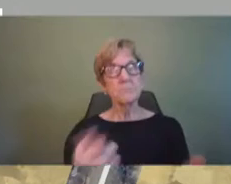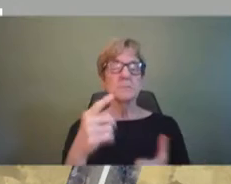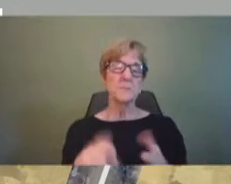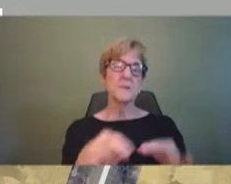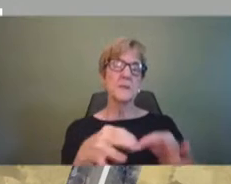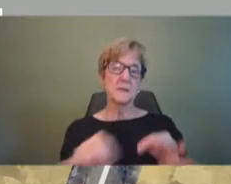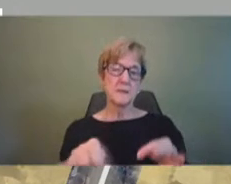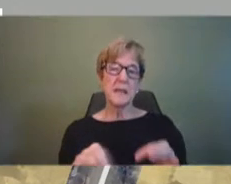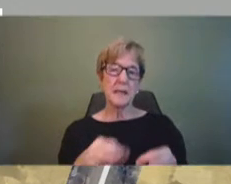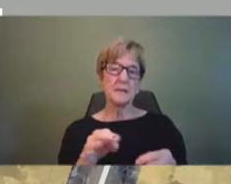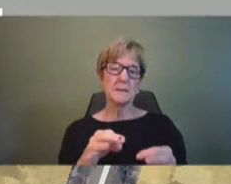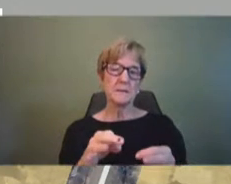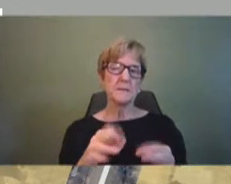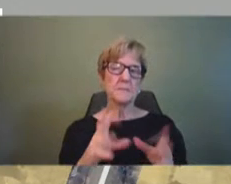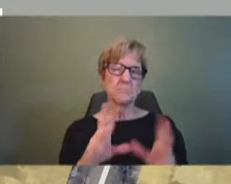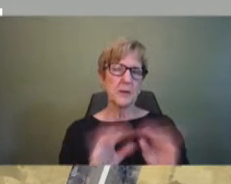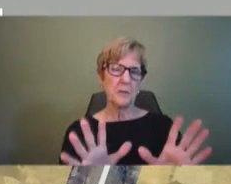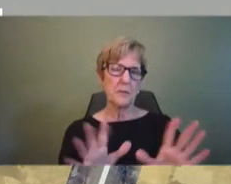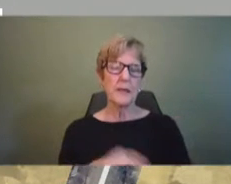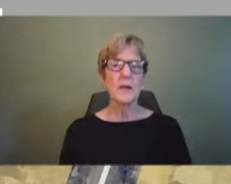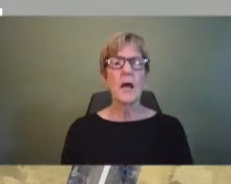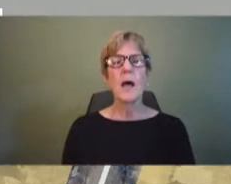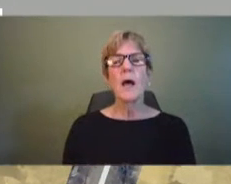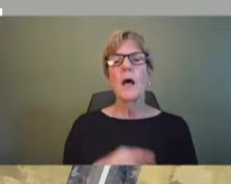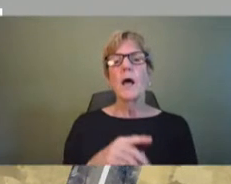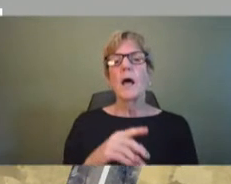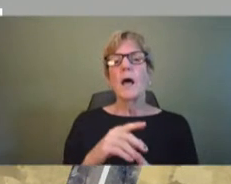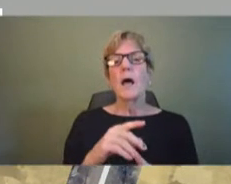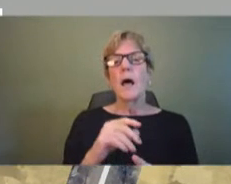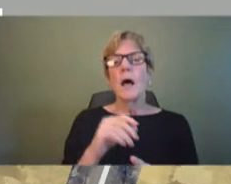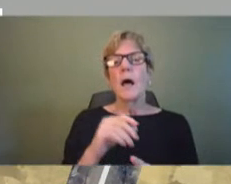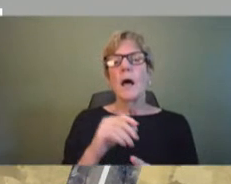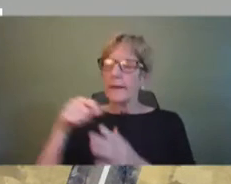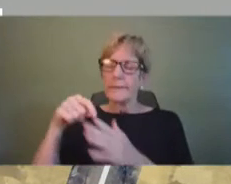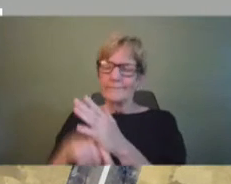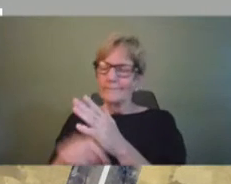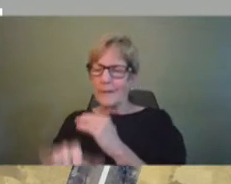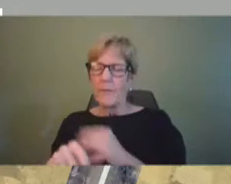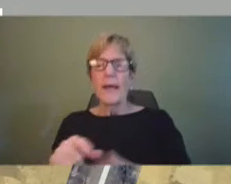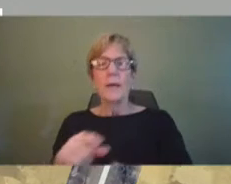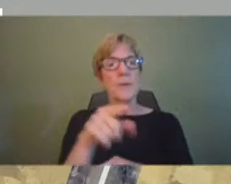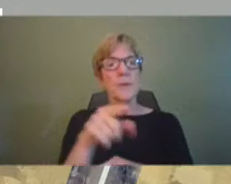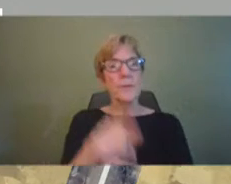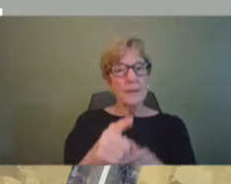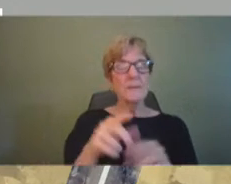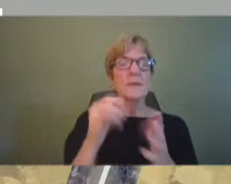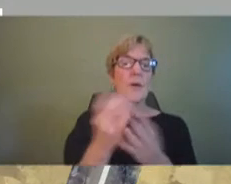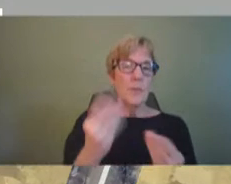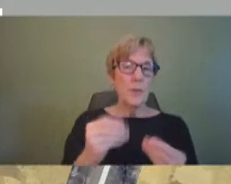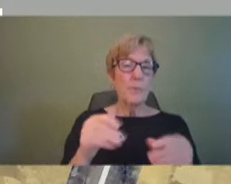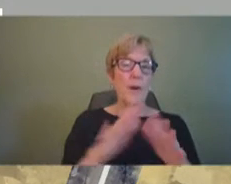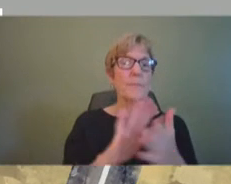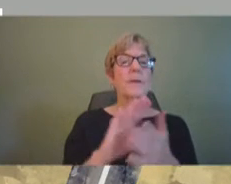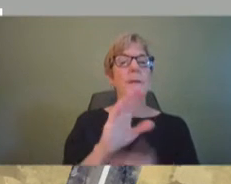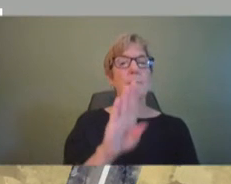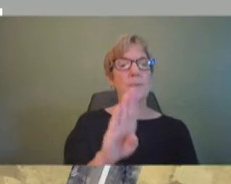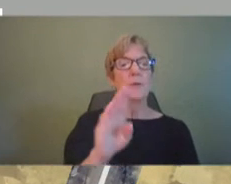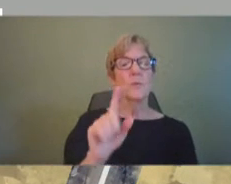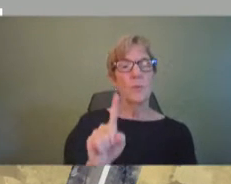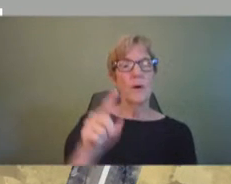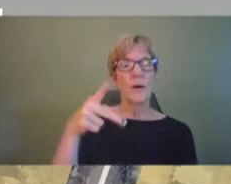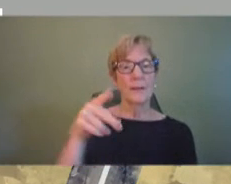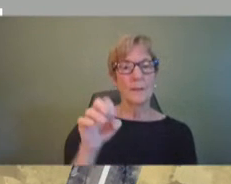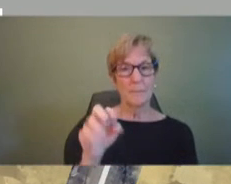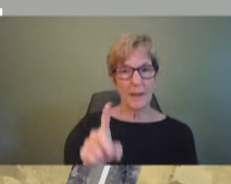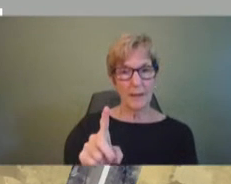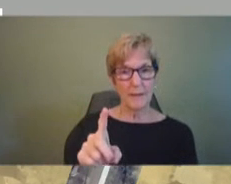but not to get on too far down to that but this petition would take this property to B1 ped which on June